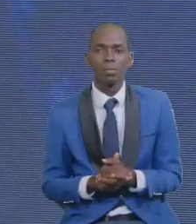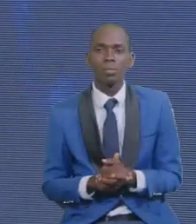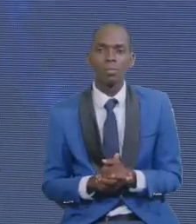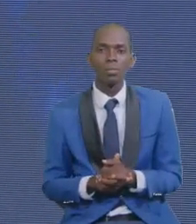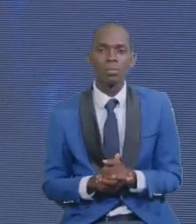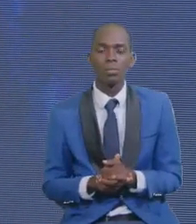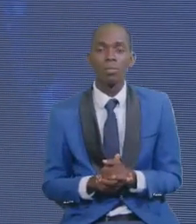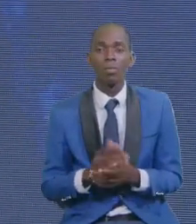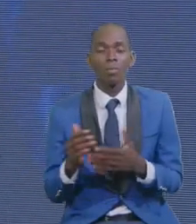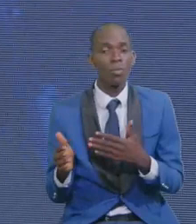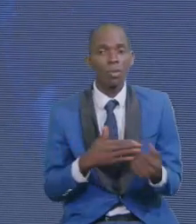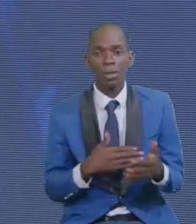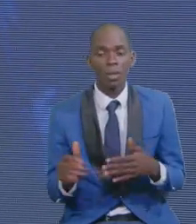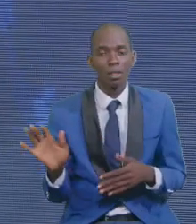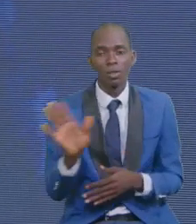Whatever your weakness,